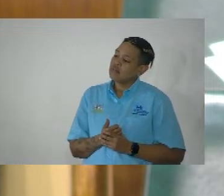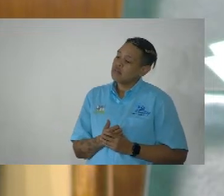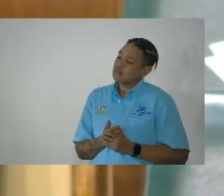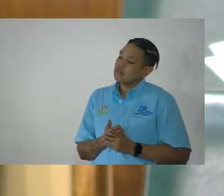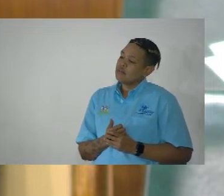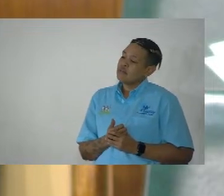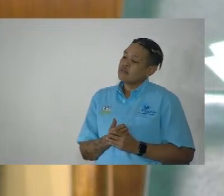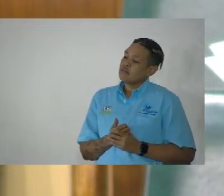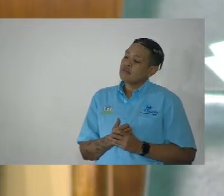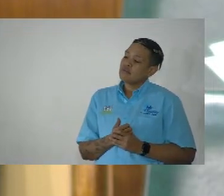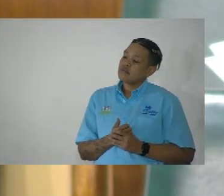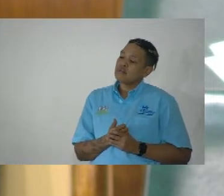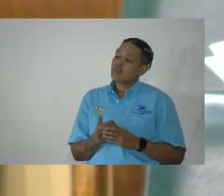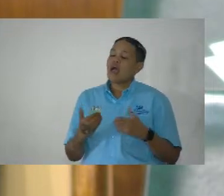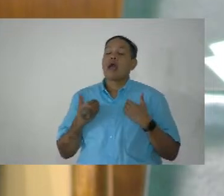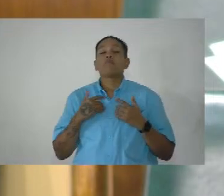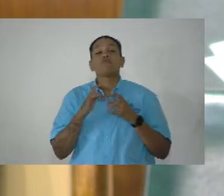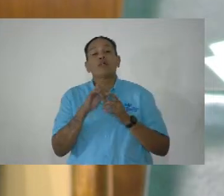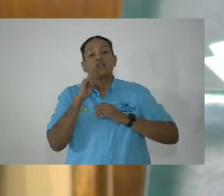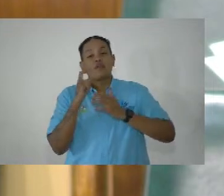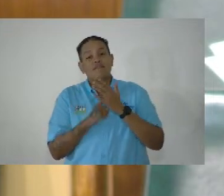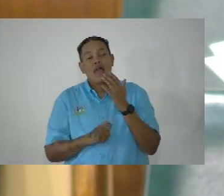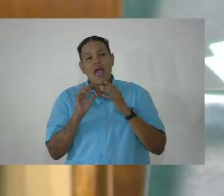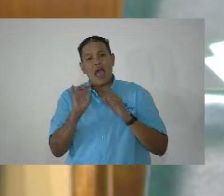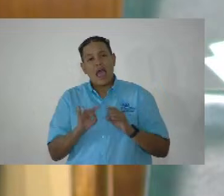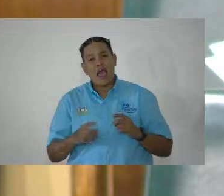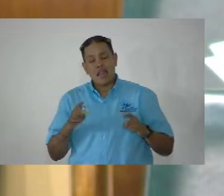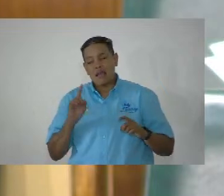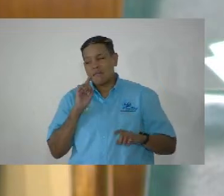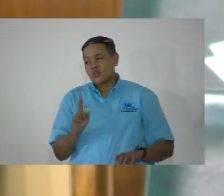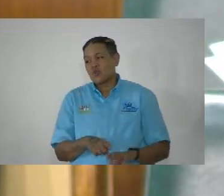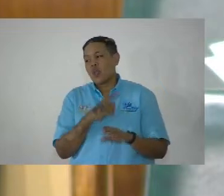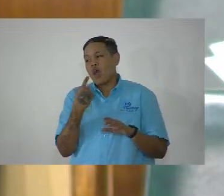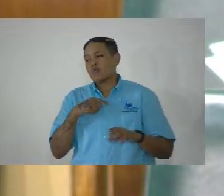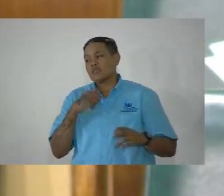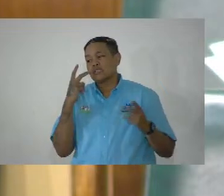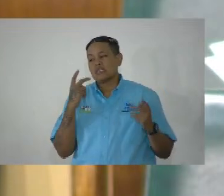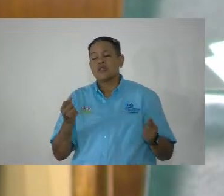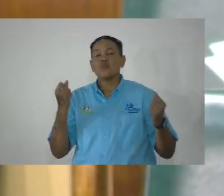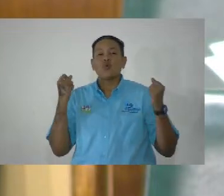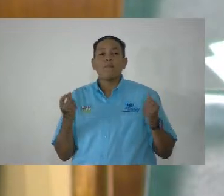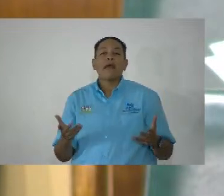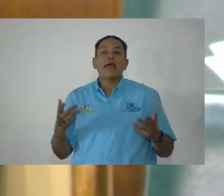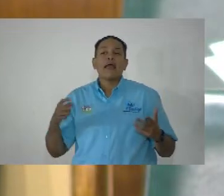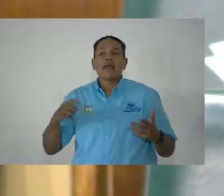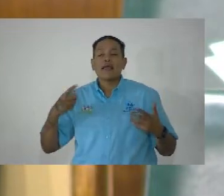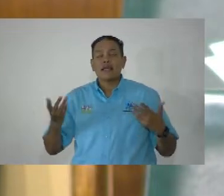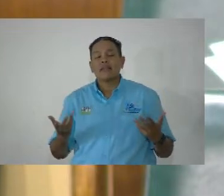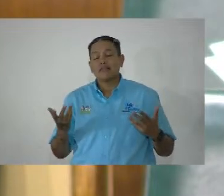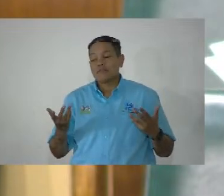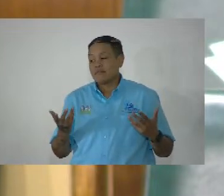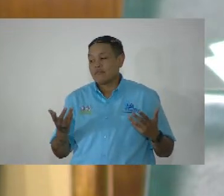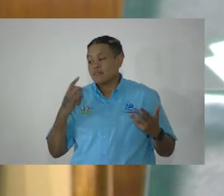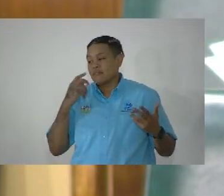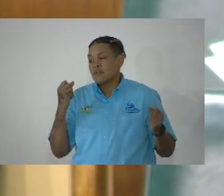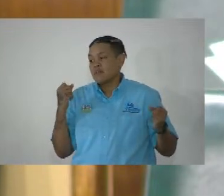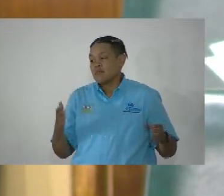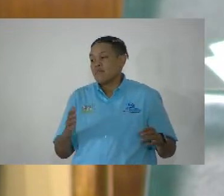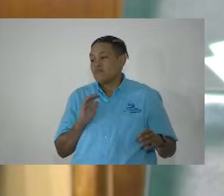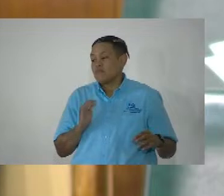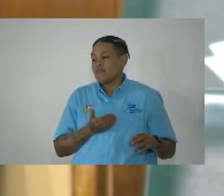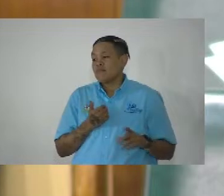you know, happy about the fines. You know, for too long, we've seen so many of